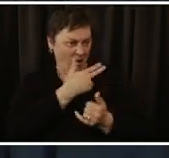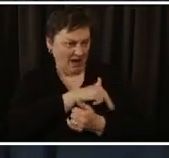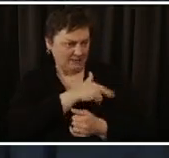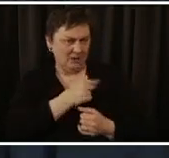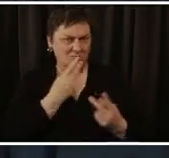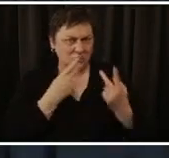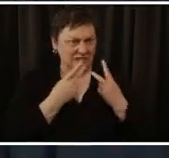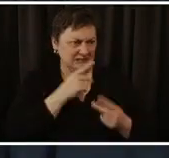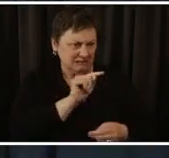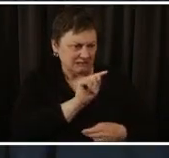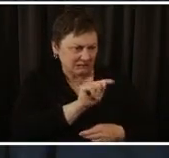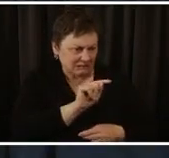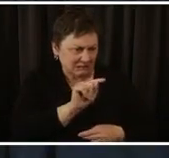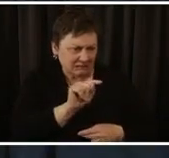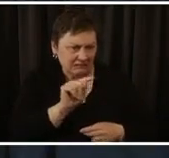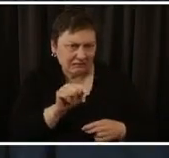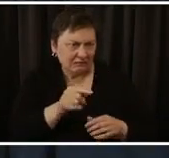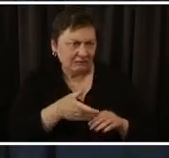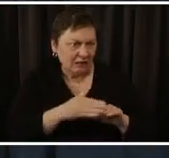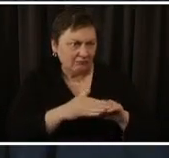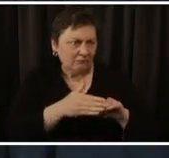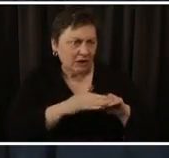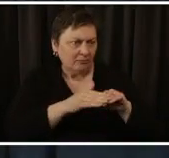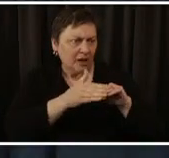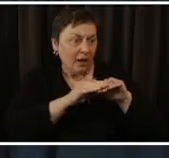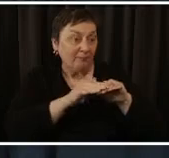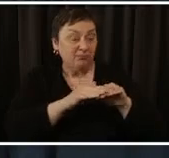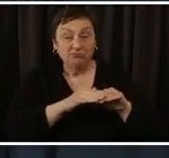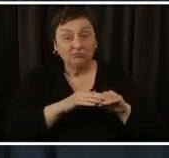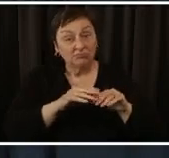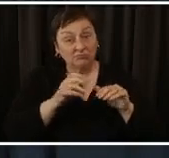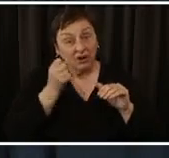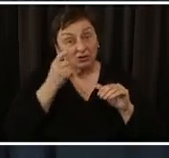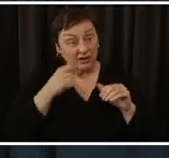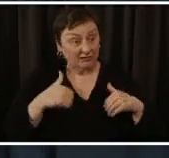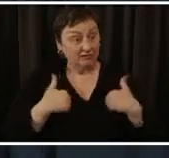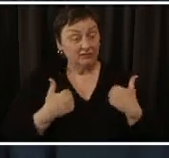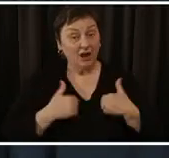just a reminder to us that we can see severe disease that requires